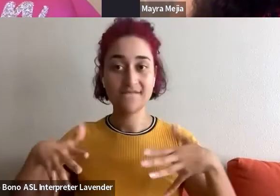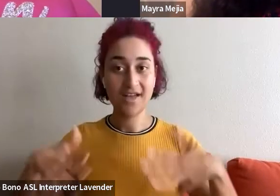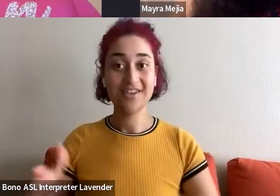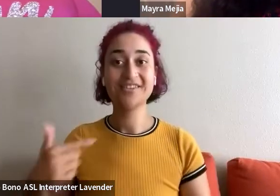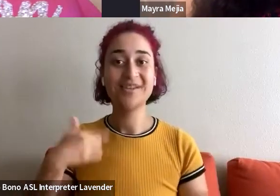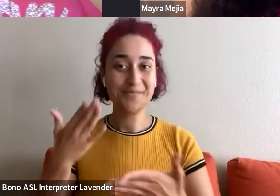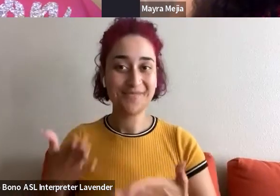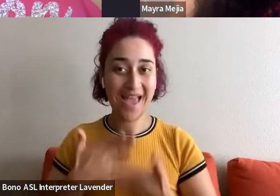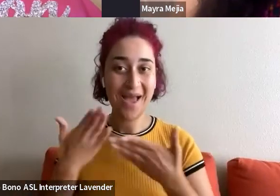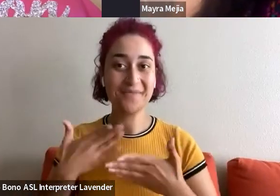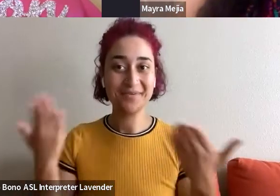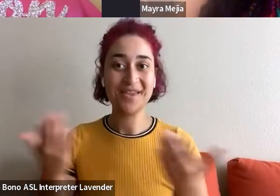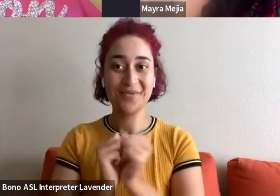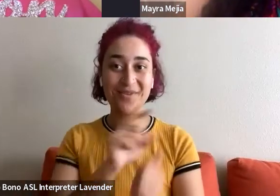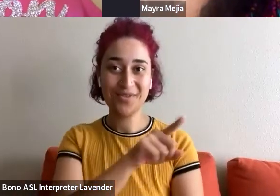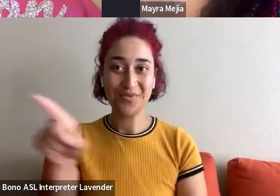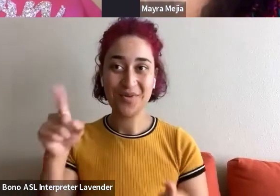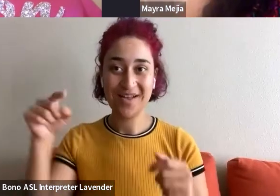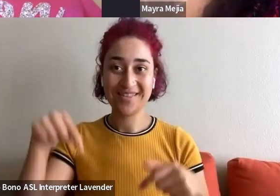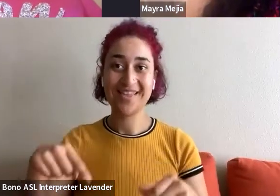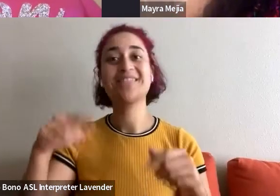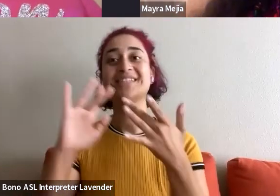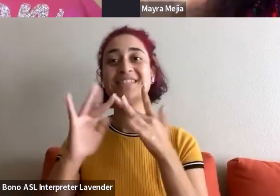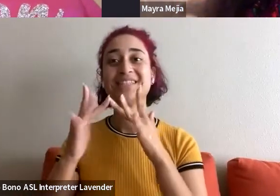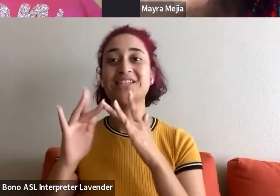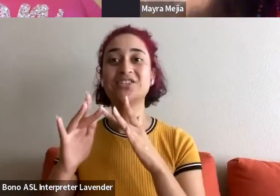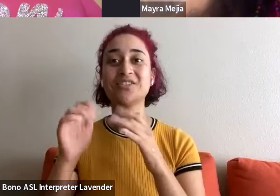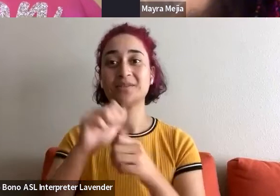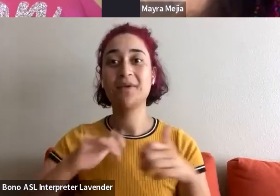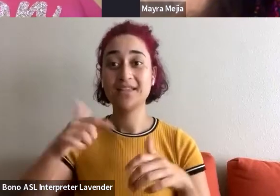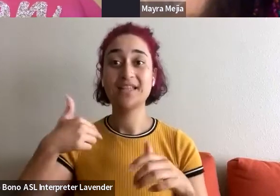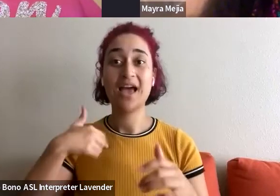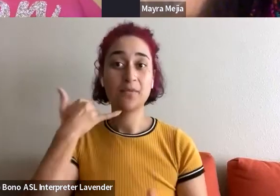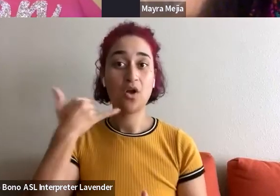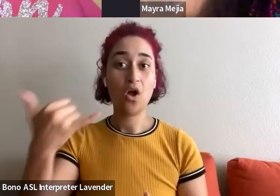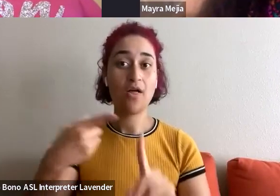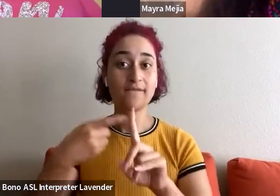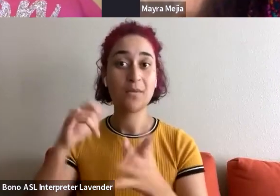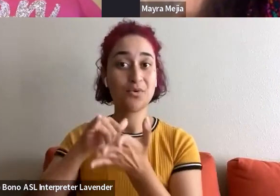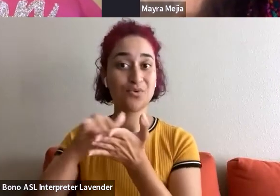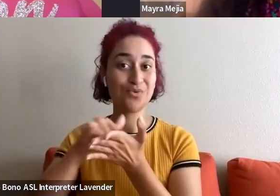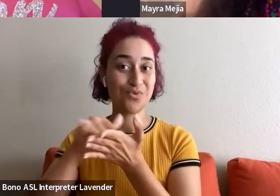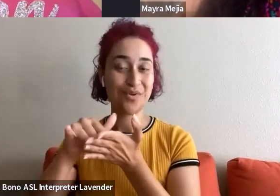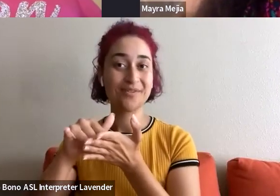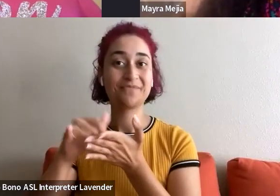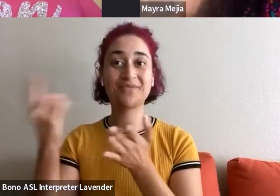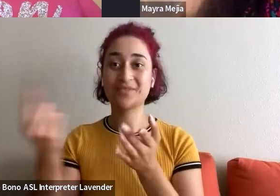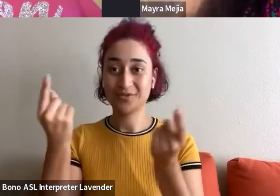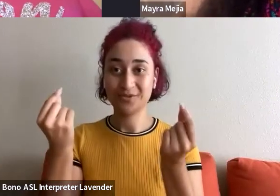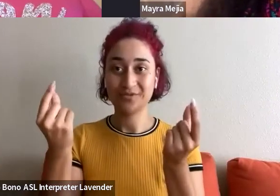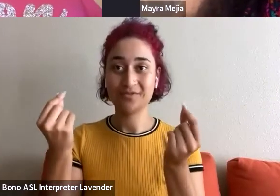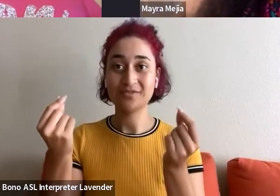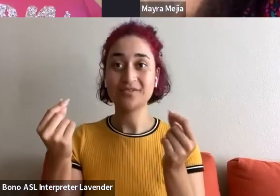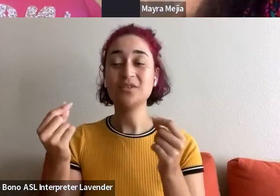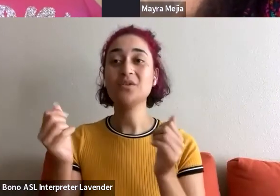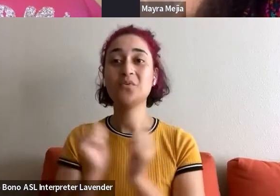today in this digital space. Welcome. I'm dialing in from New York City. And as we always do on these